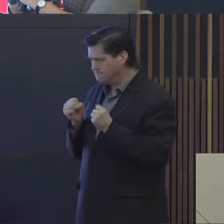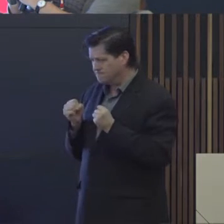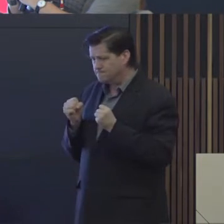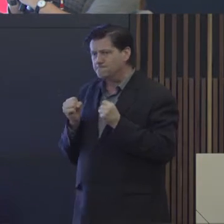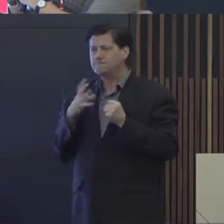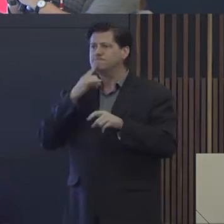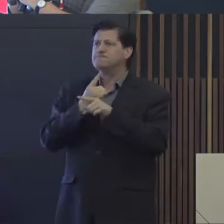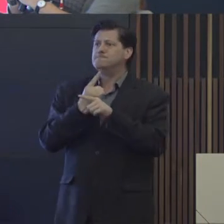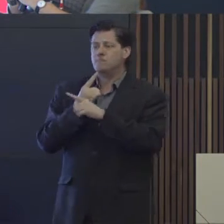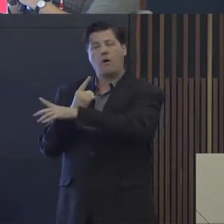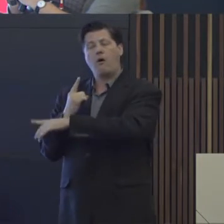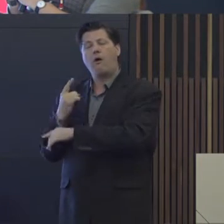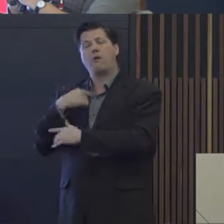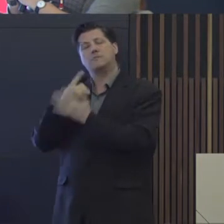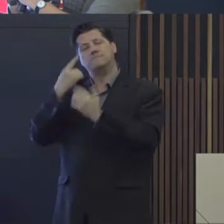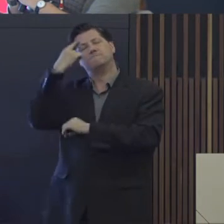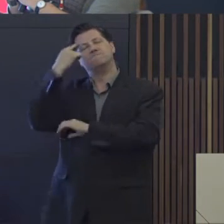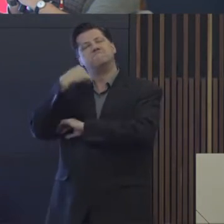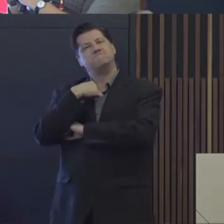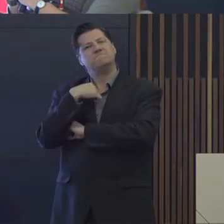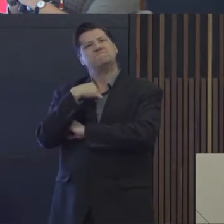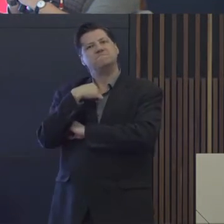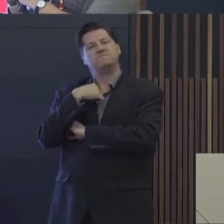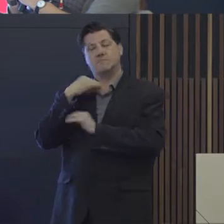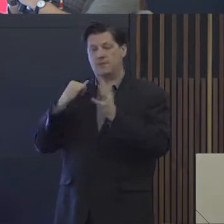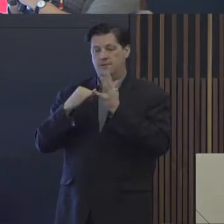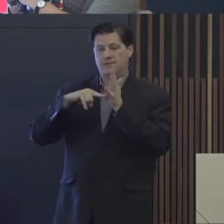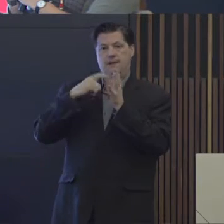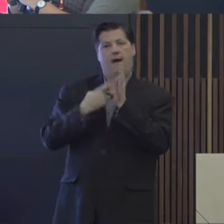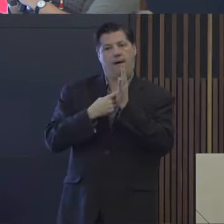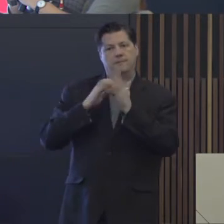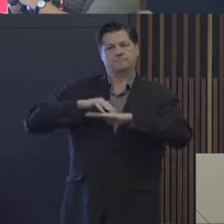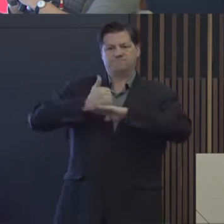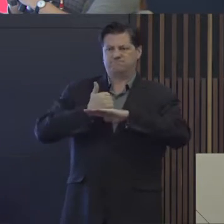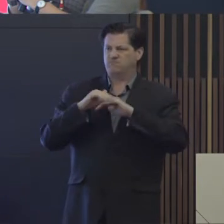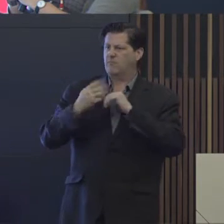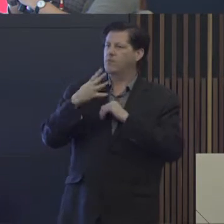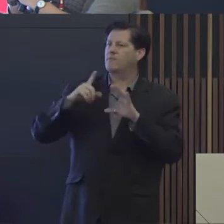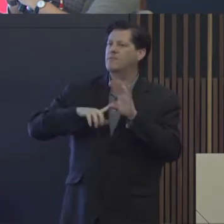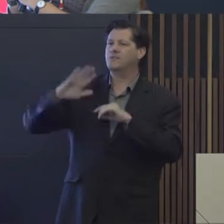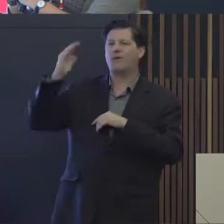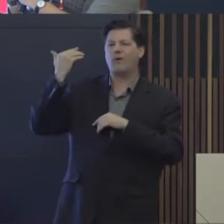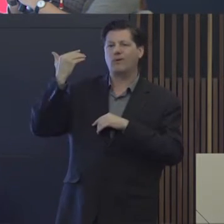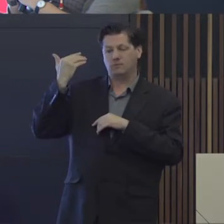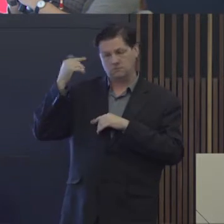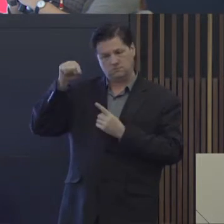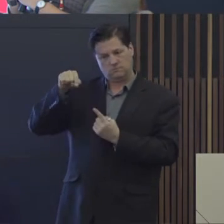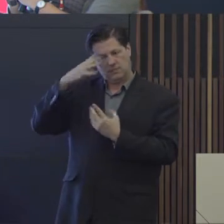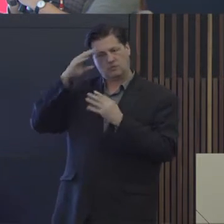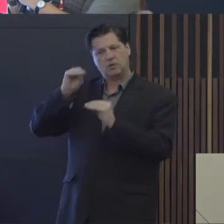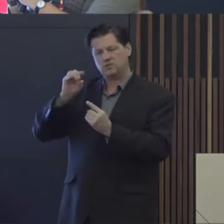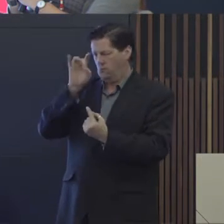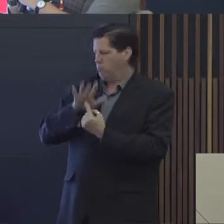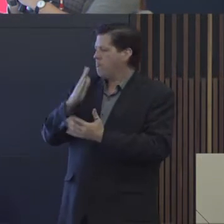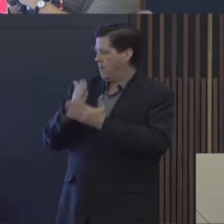contribute that you... Thinking of some of the things Di was saying, STAR's been around for 45 years and education has been a very